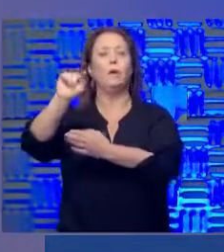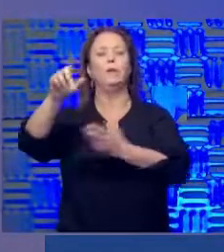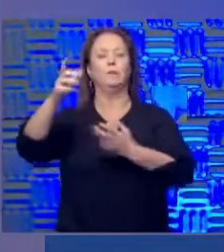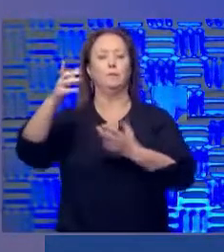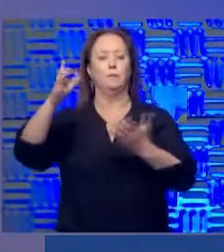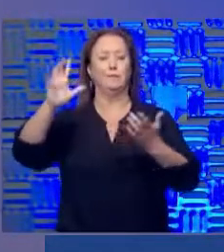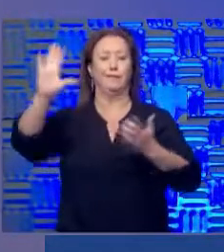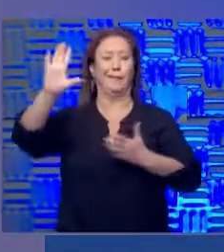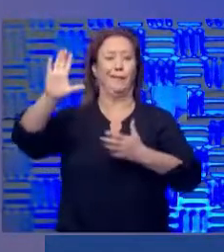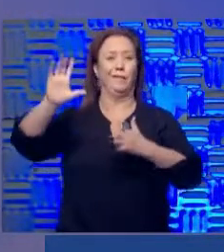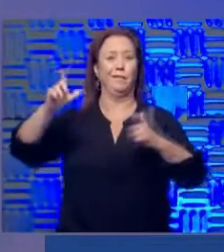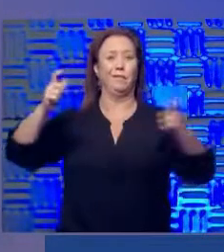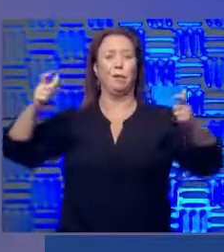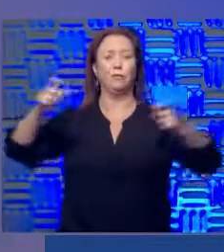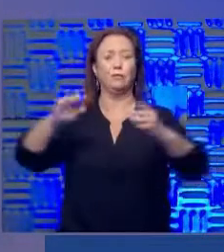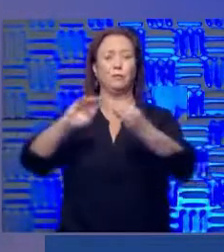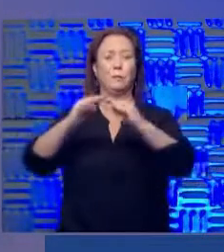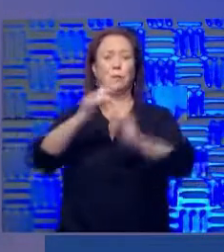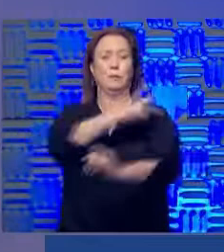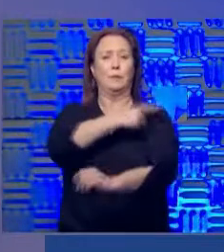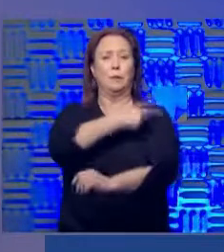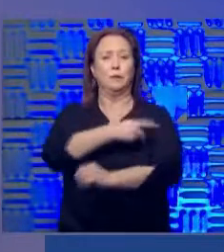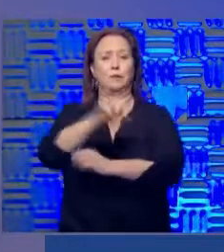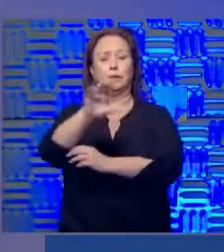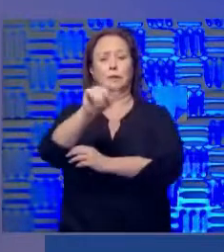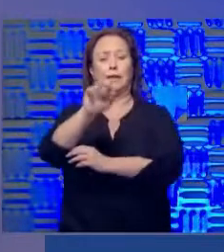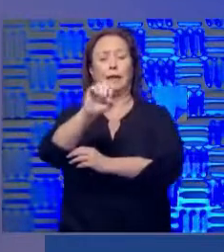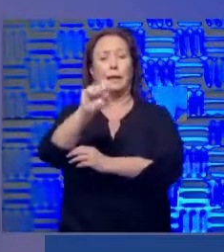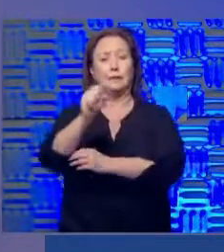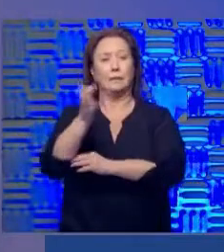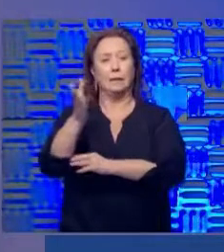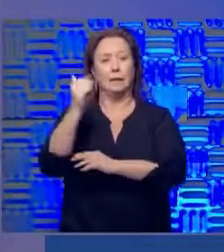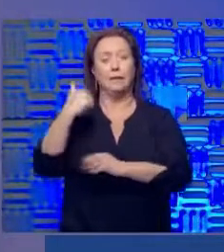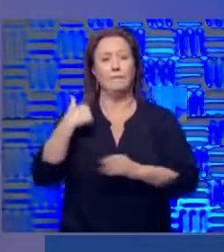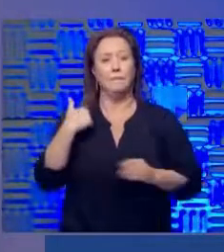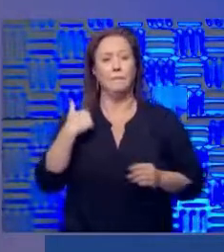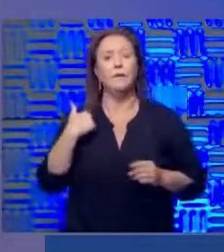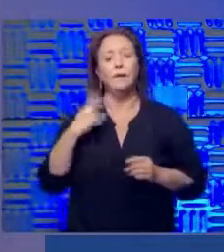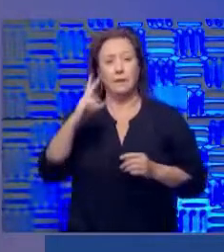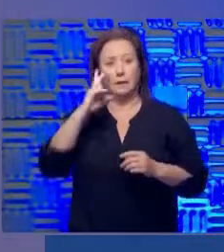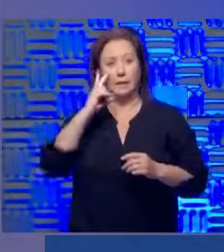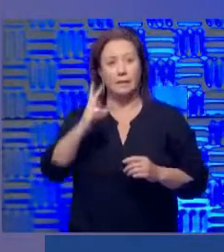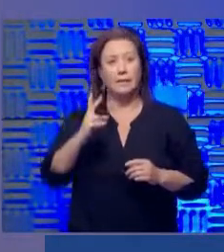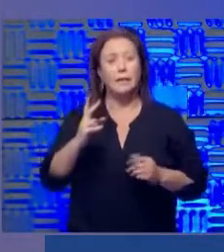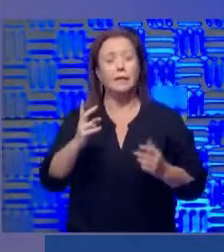of patients and cases that they know of. They do see,